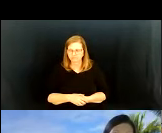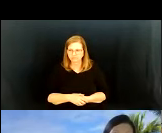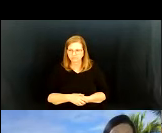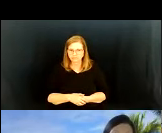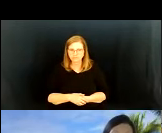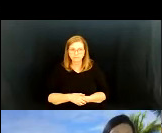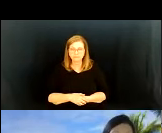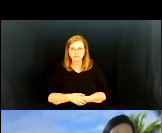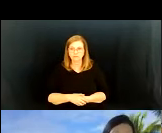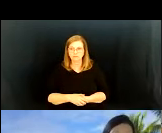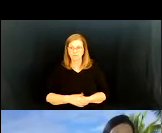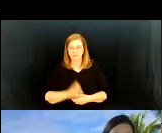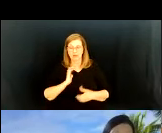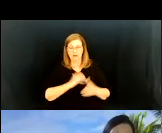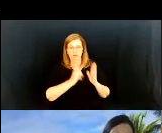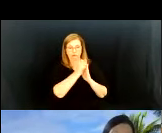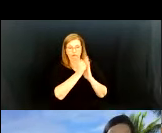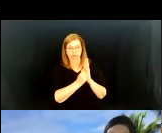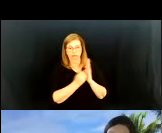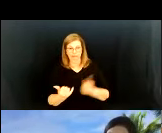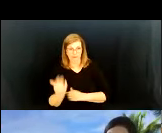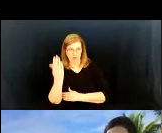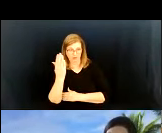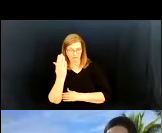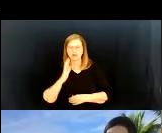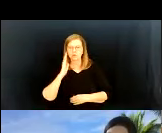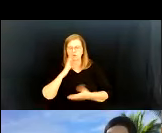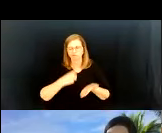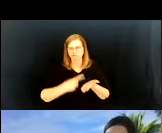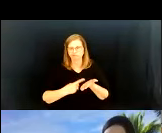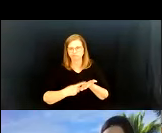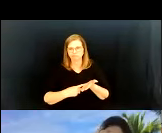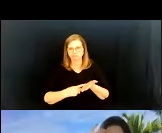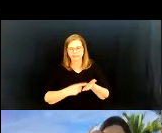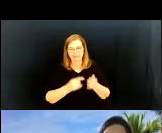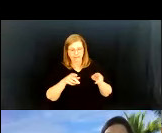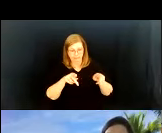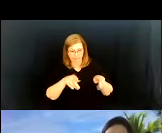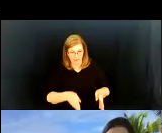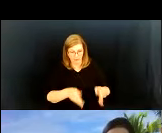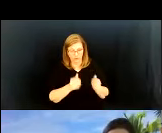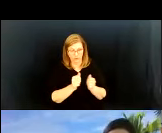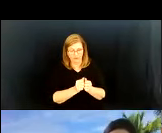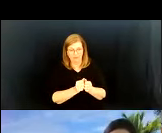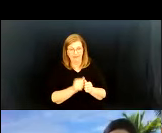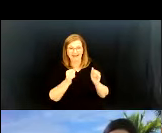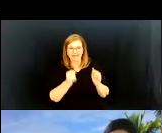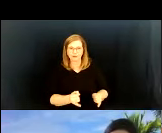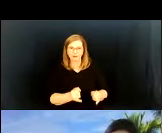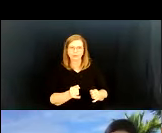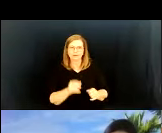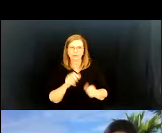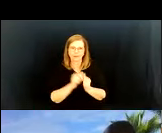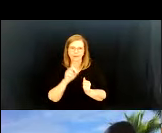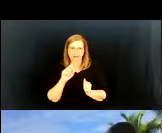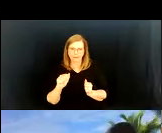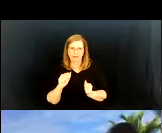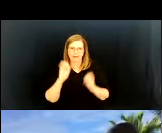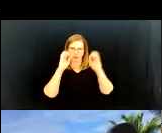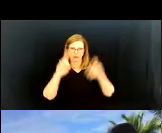So our agenda this morning, we are going to talk about the Individual with Disabilities Education Act, the transition mandates